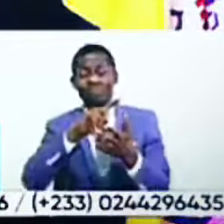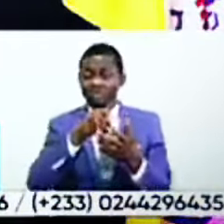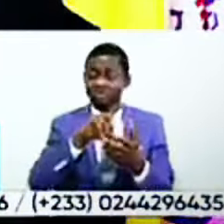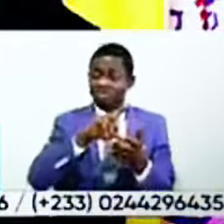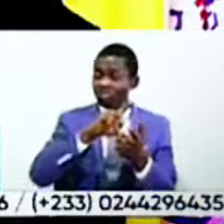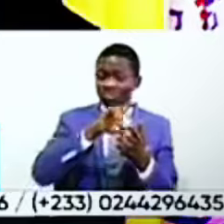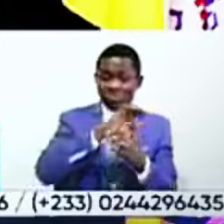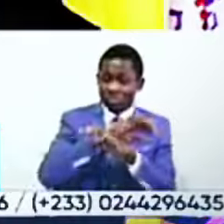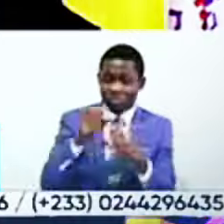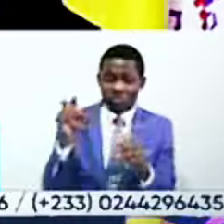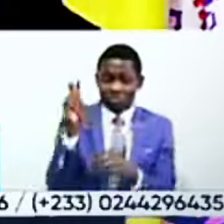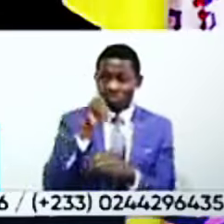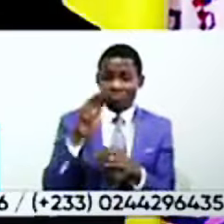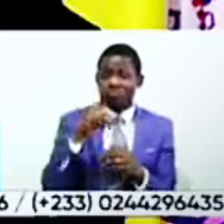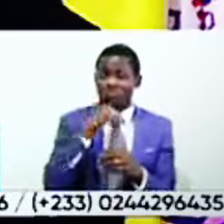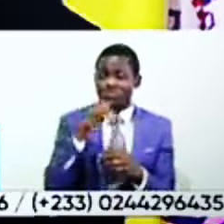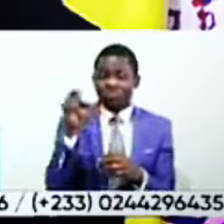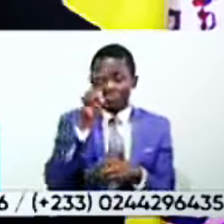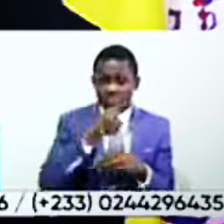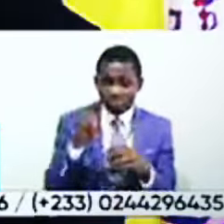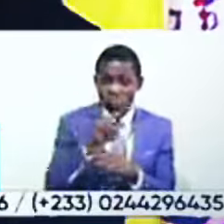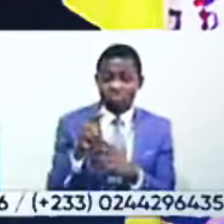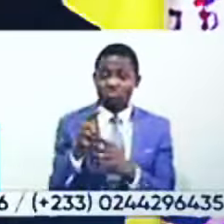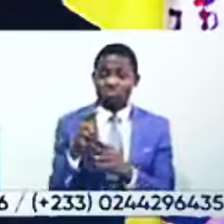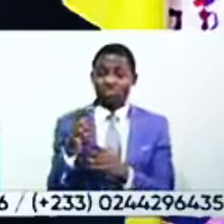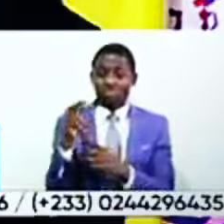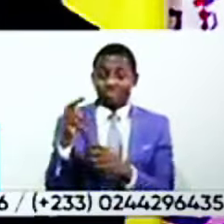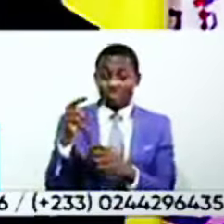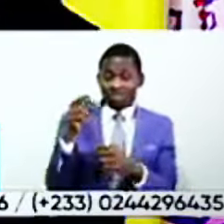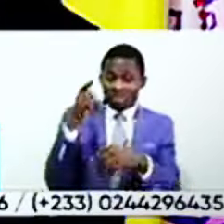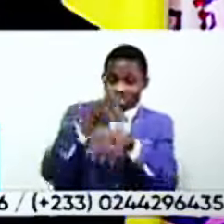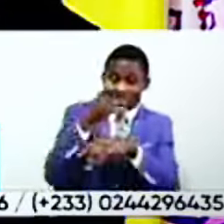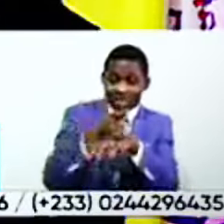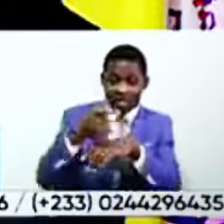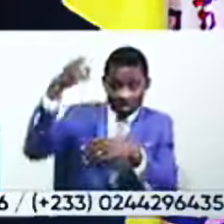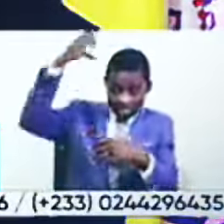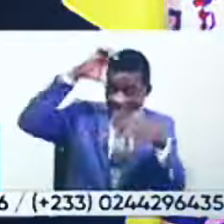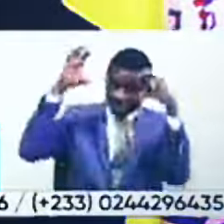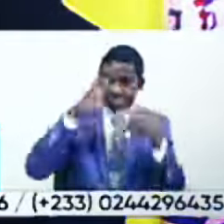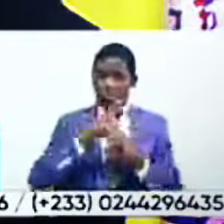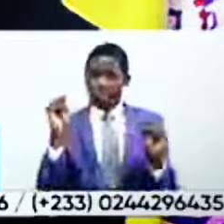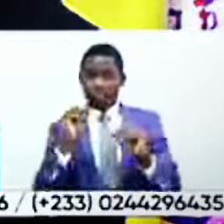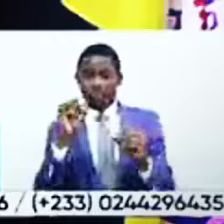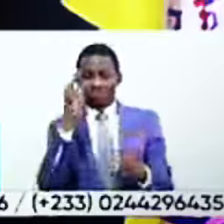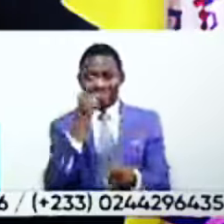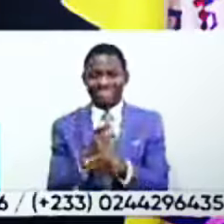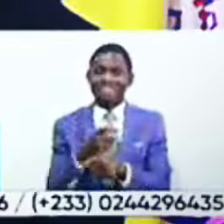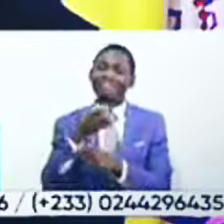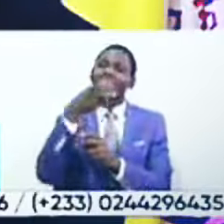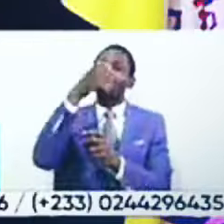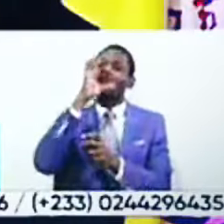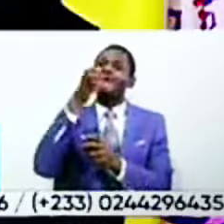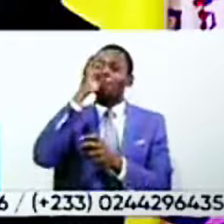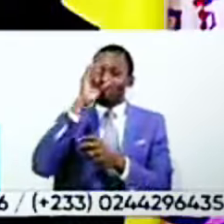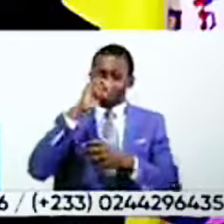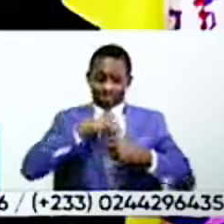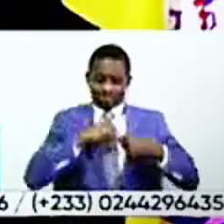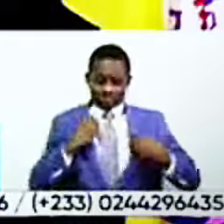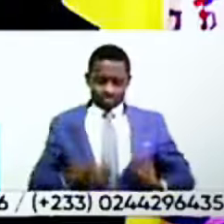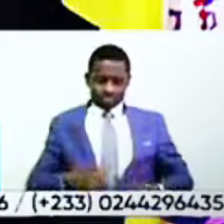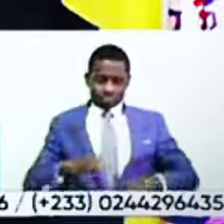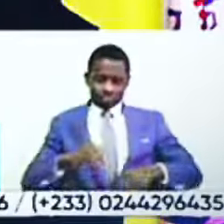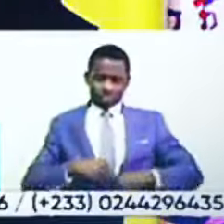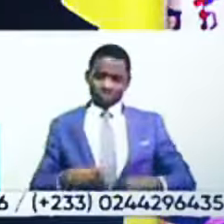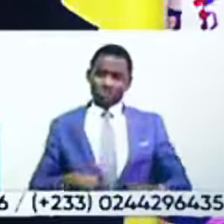your face. But they drink so much. They drink into their belly. And